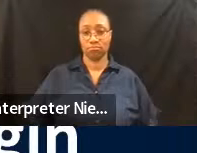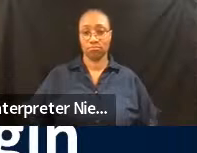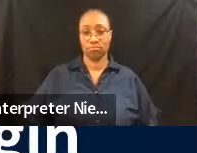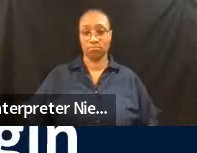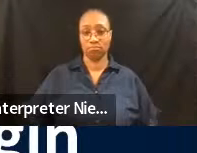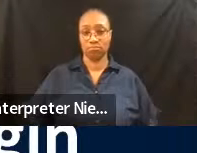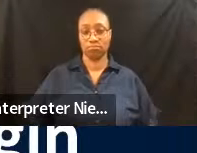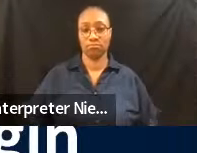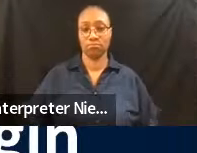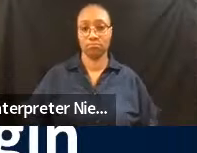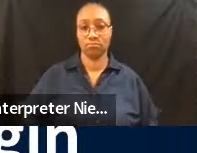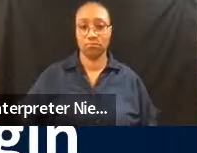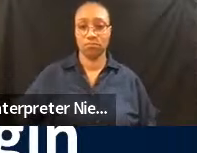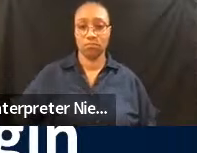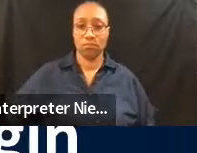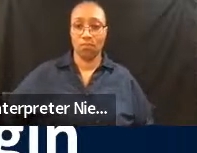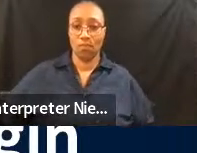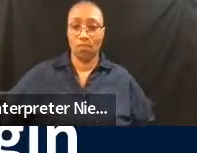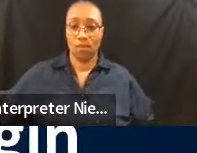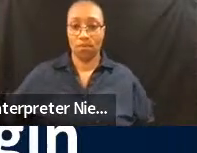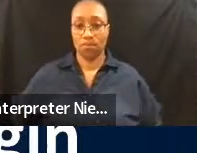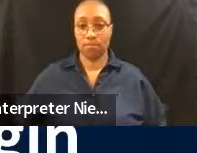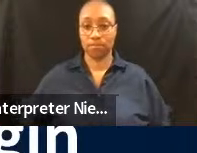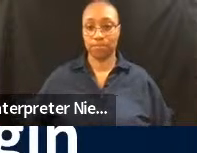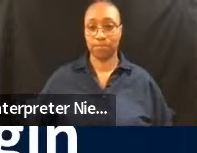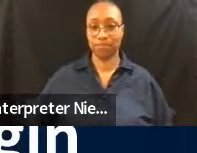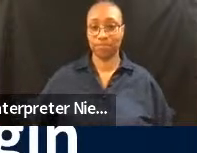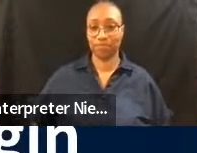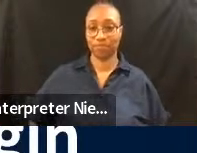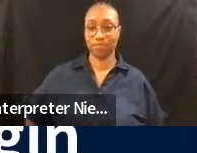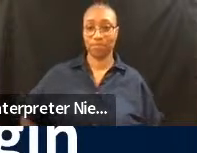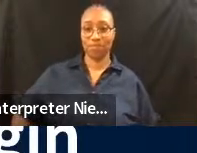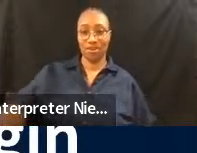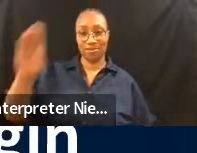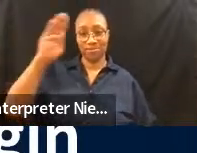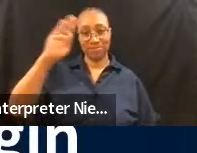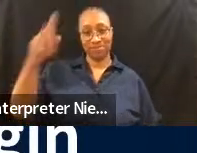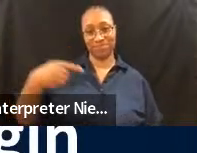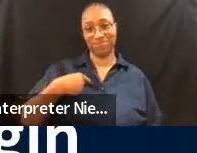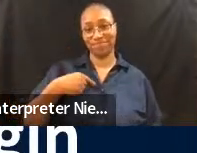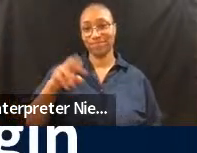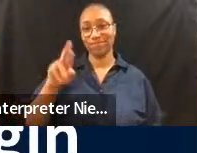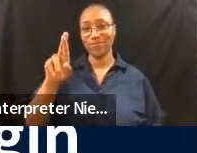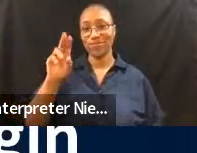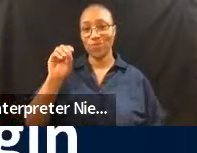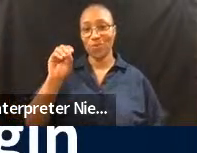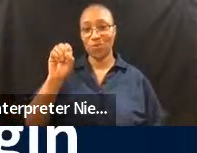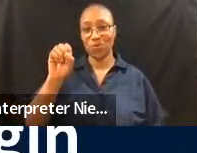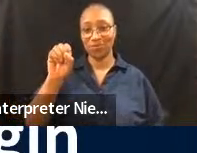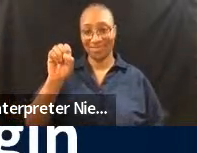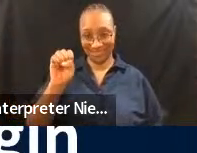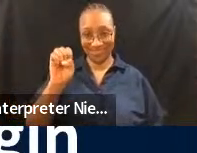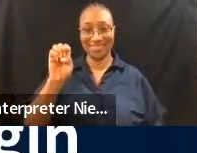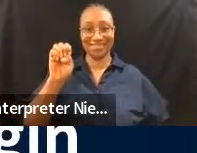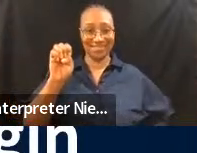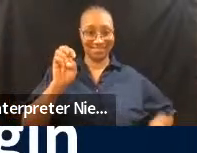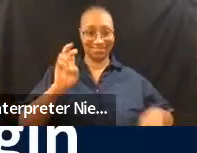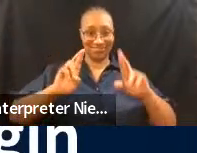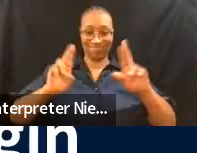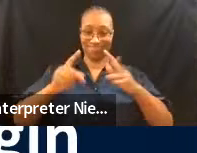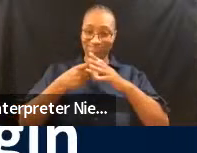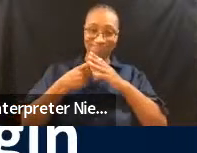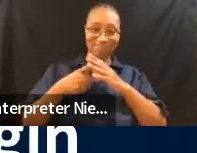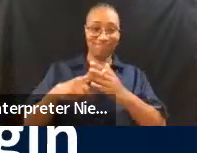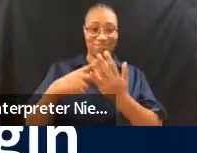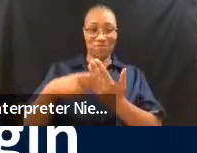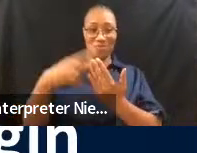$50. Good afternoon, everybody. My name is Rosemary with the Access Board. Today's program is about to begin. Please note that this